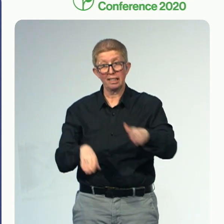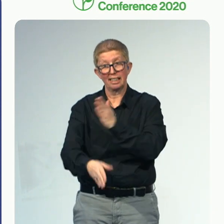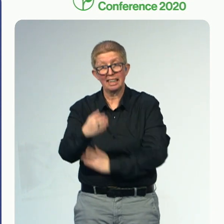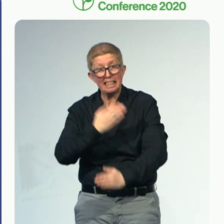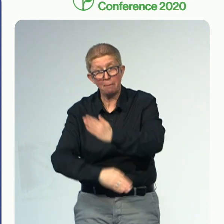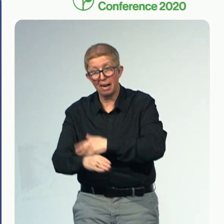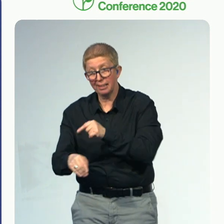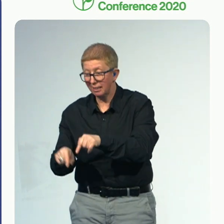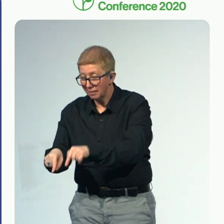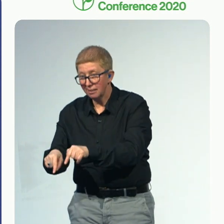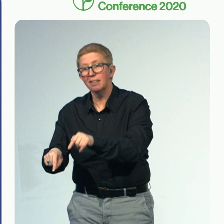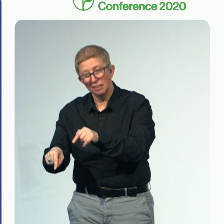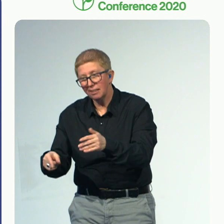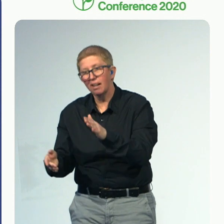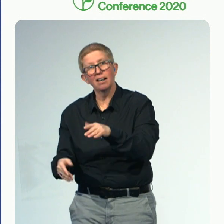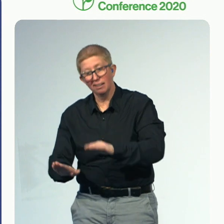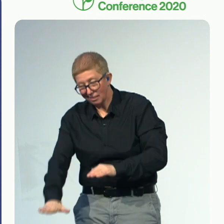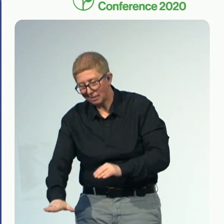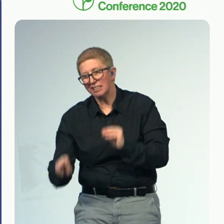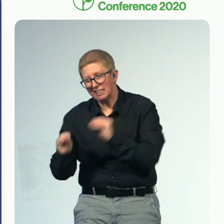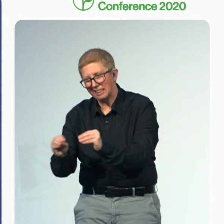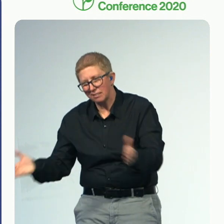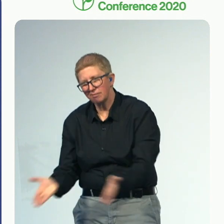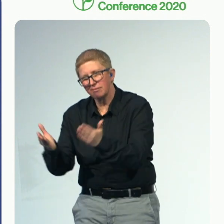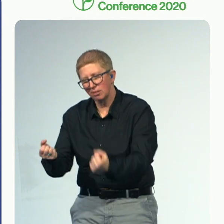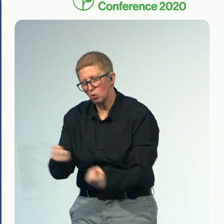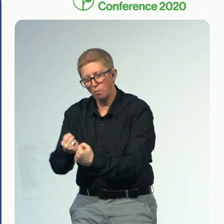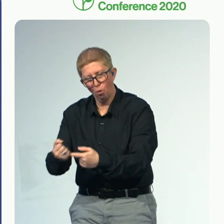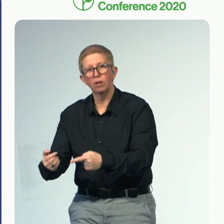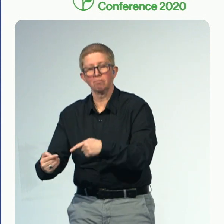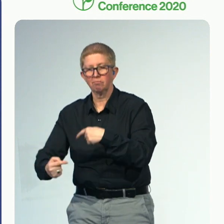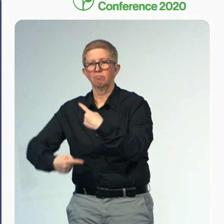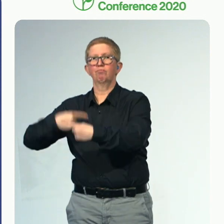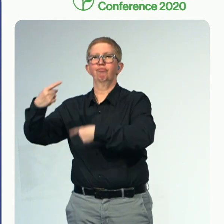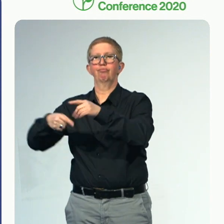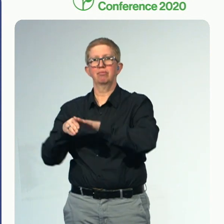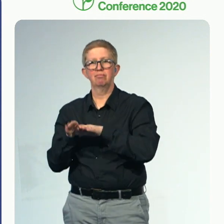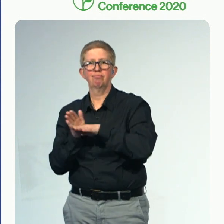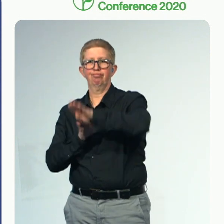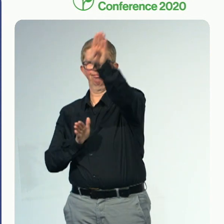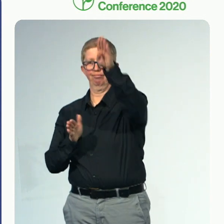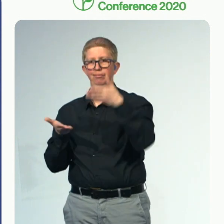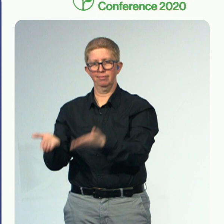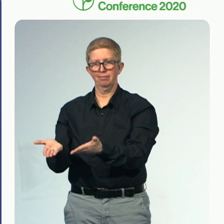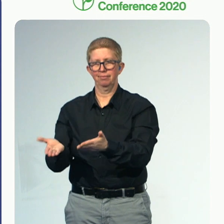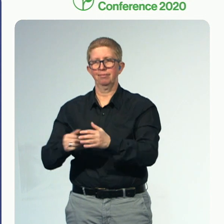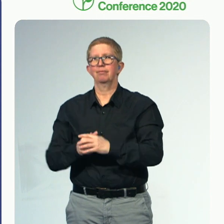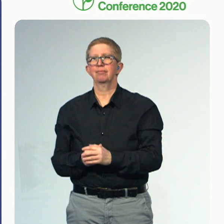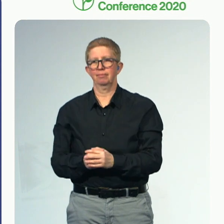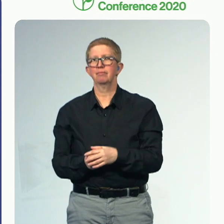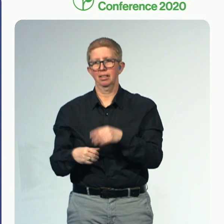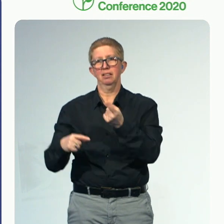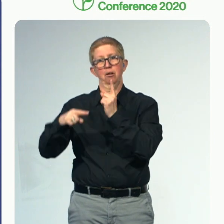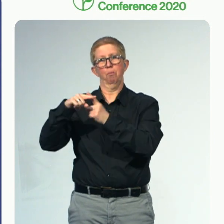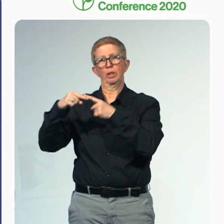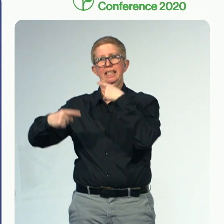the best results. So I think we need to look at how we invest and encourage governments, world leaders to take